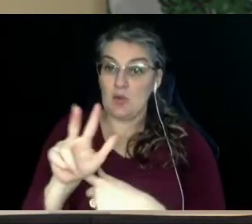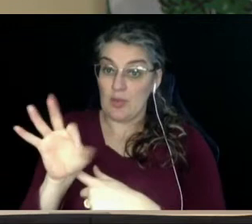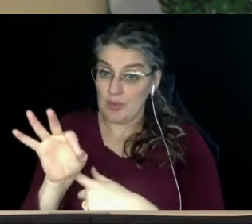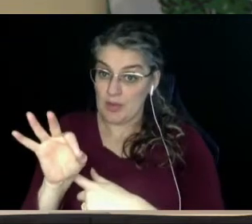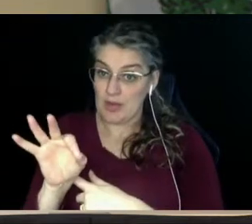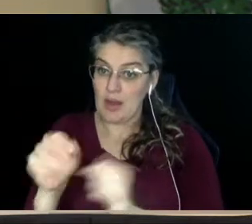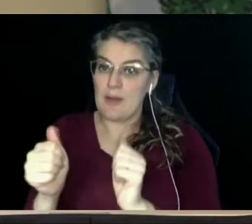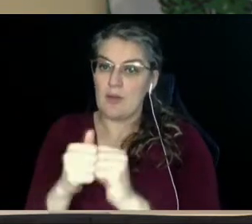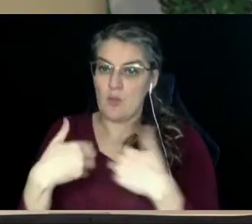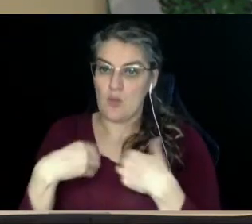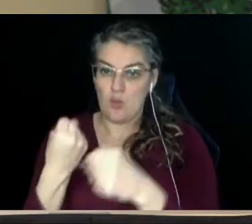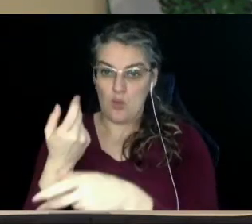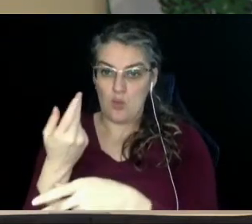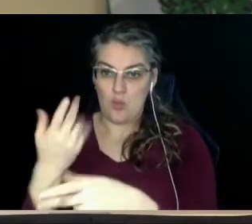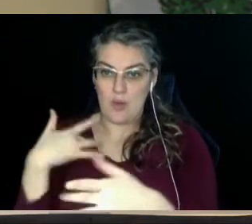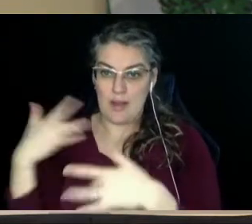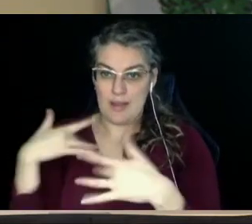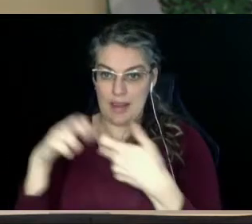medical conditions.